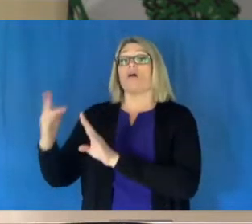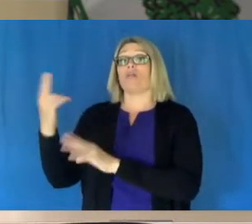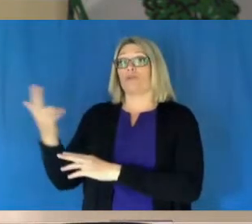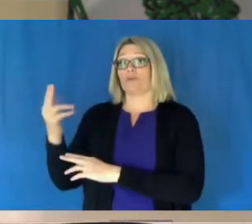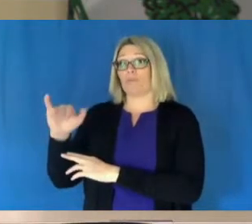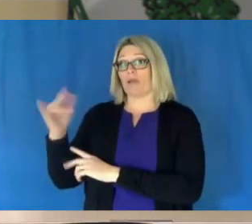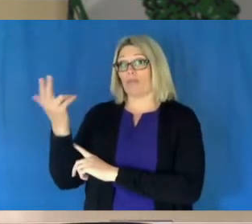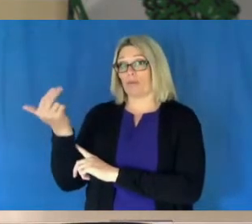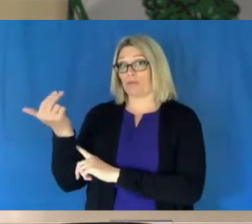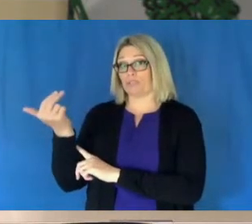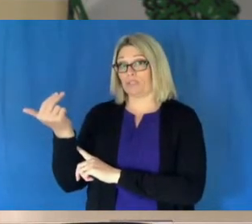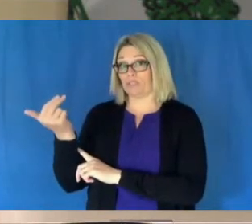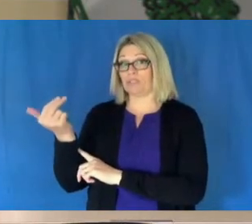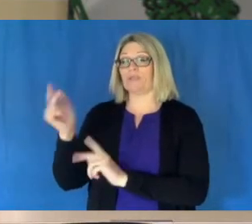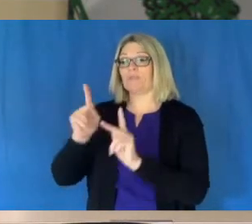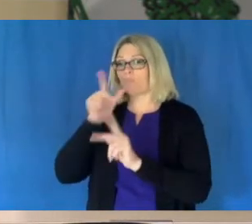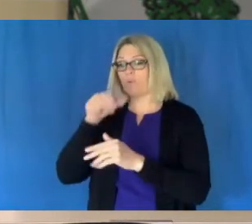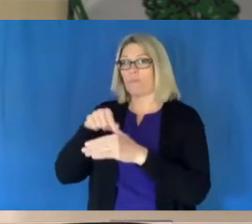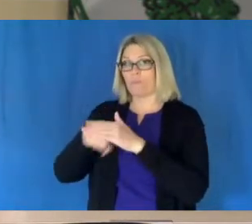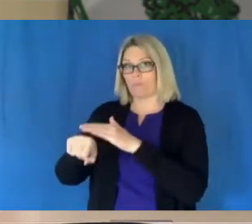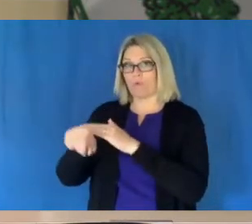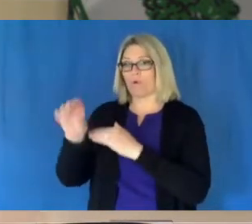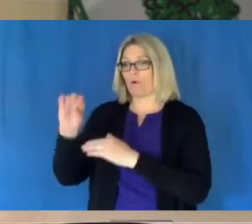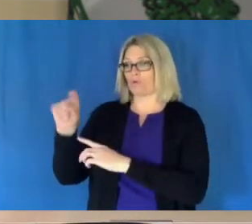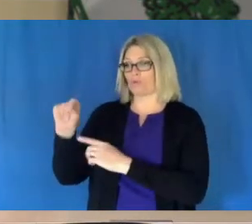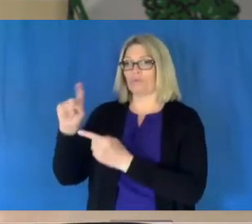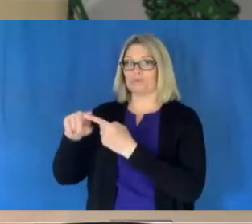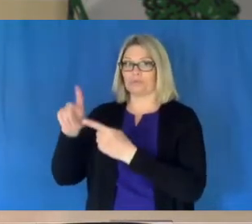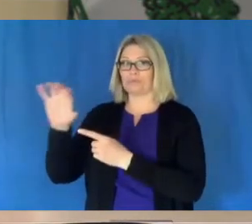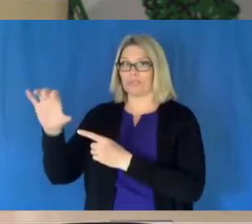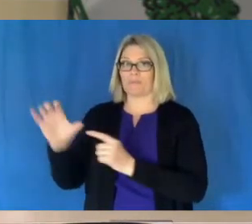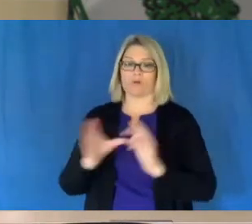13th, individuals born in the months of October to December.